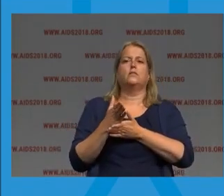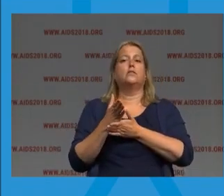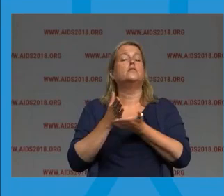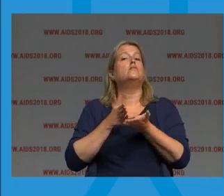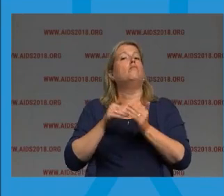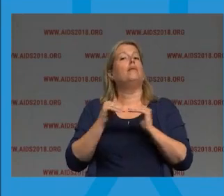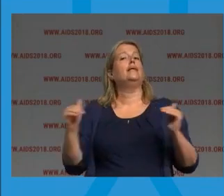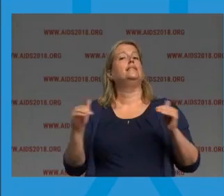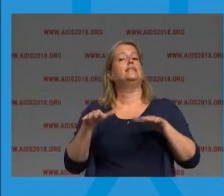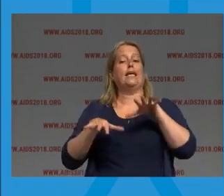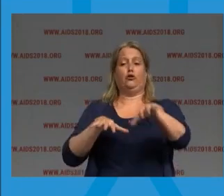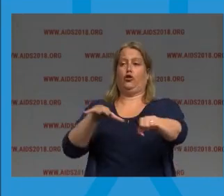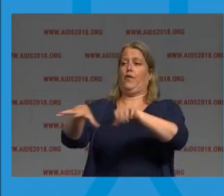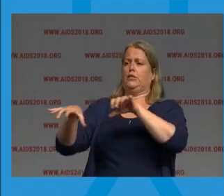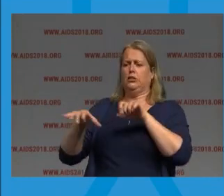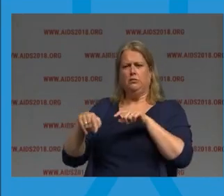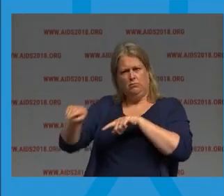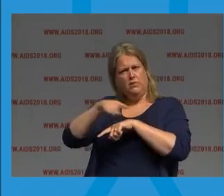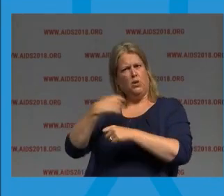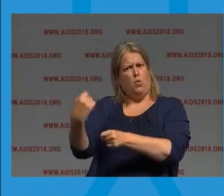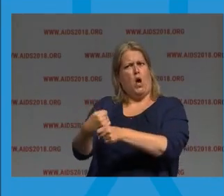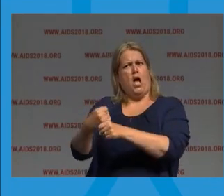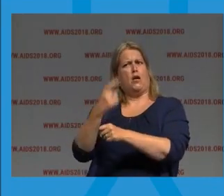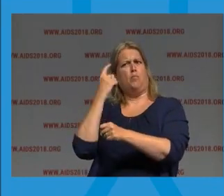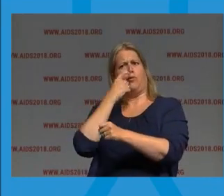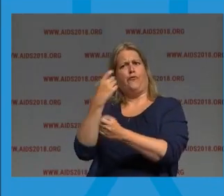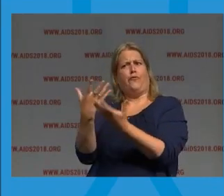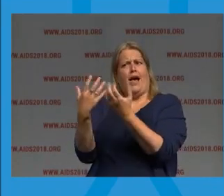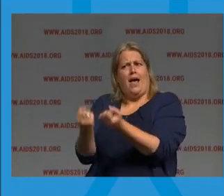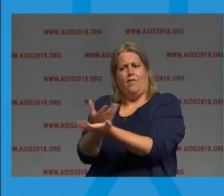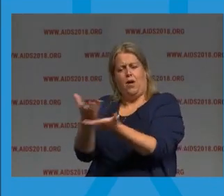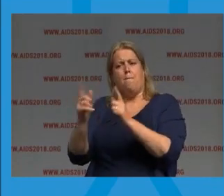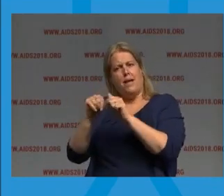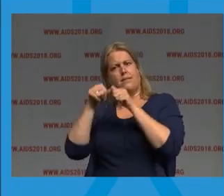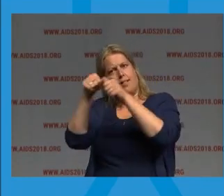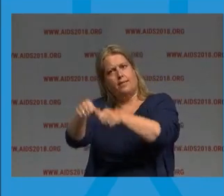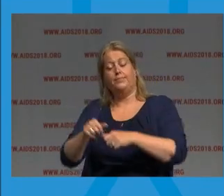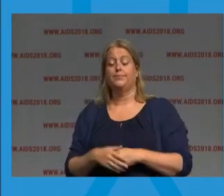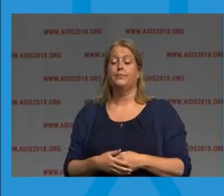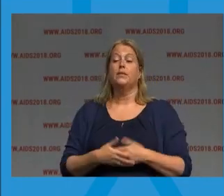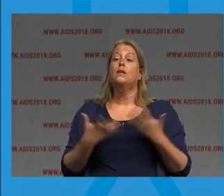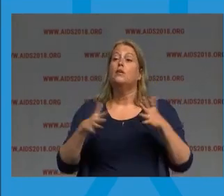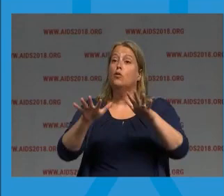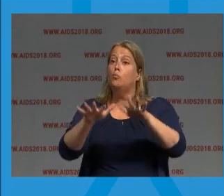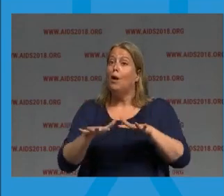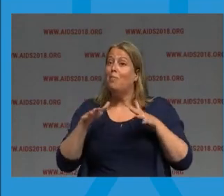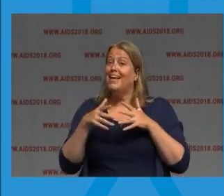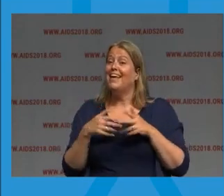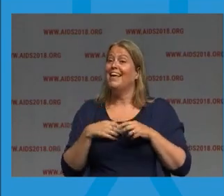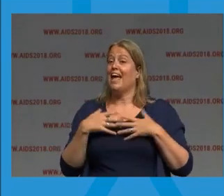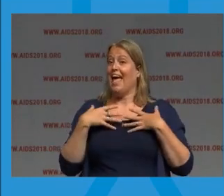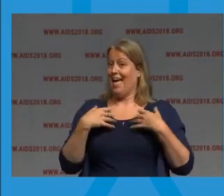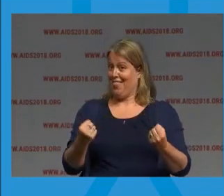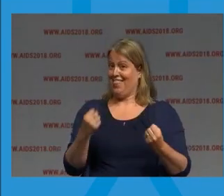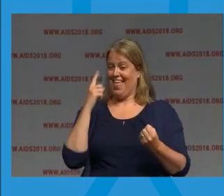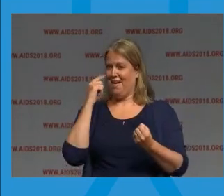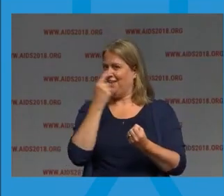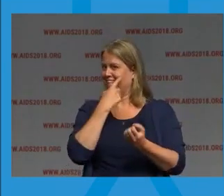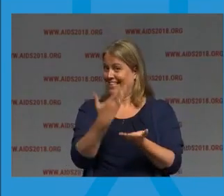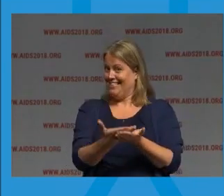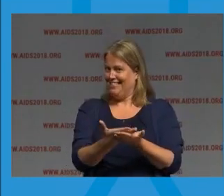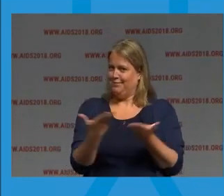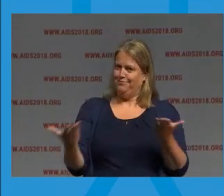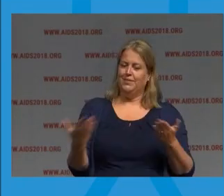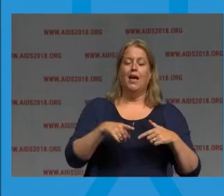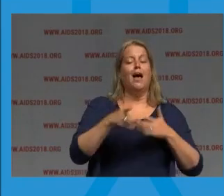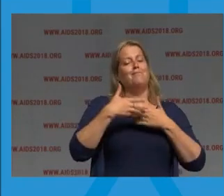all know work. So, speaking of public health evidence, I'm delighted now to introduce